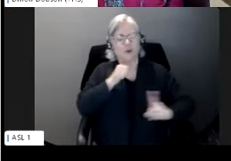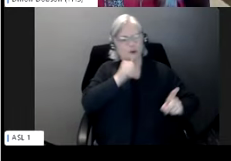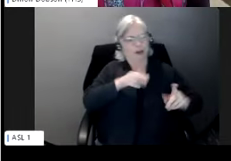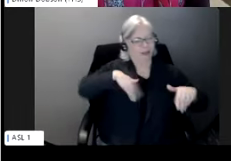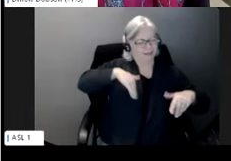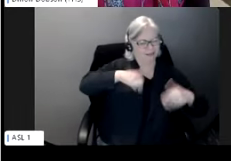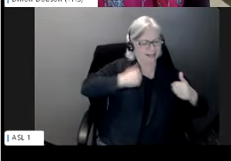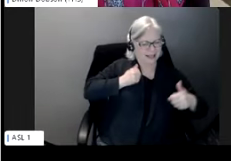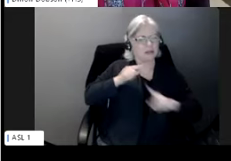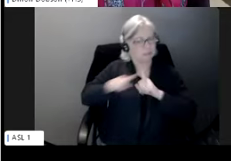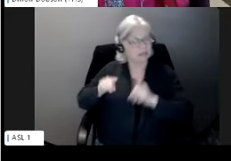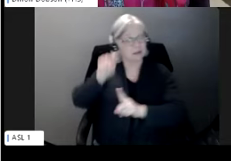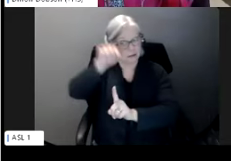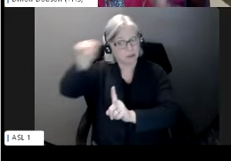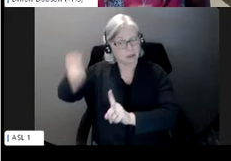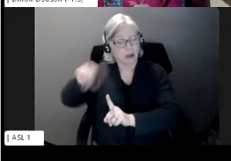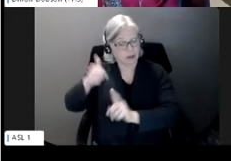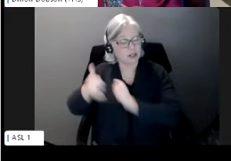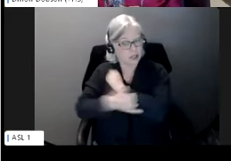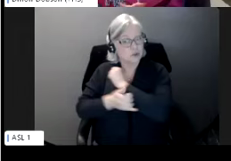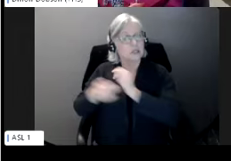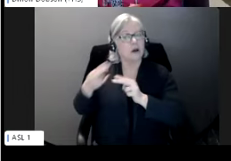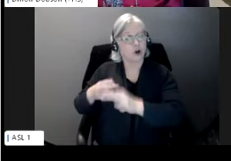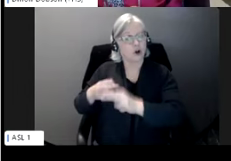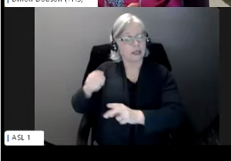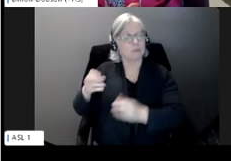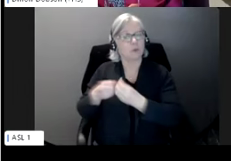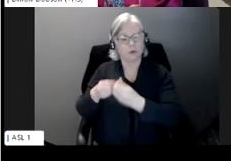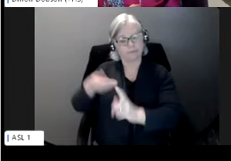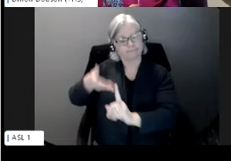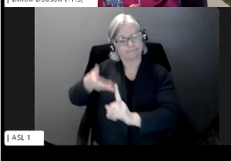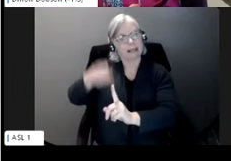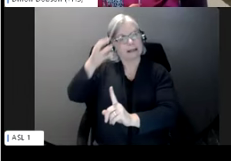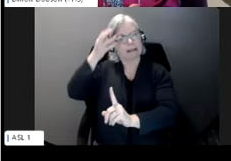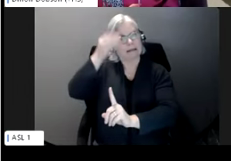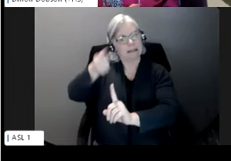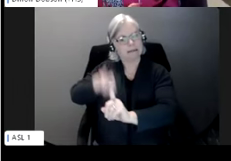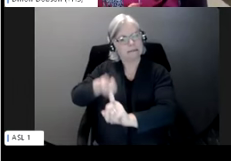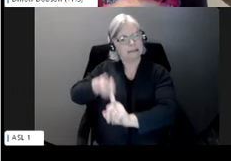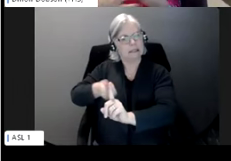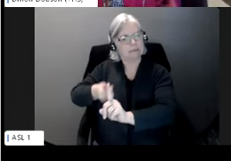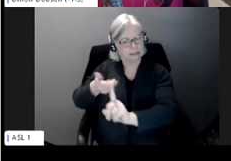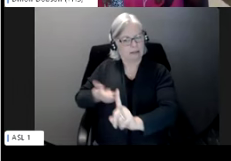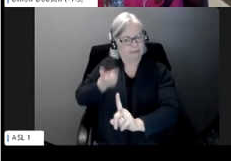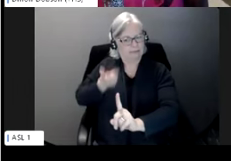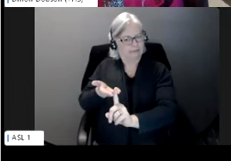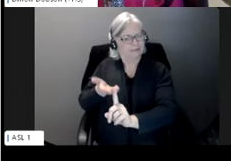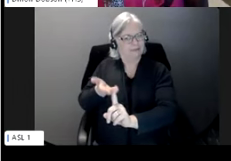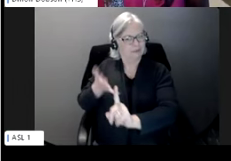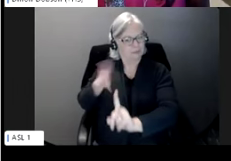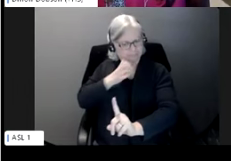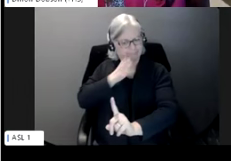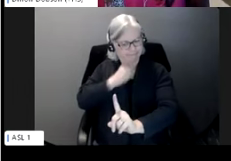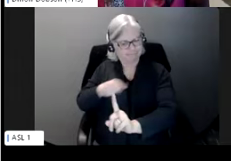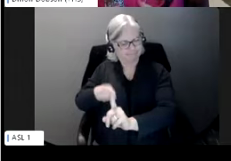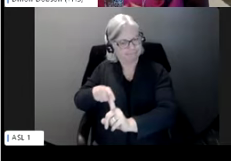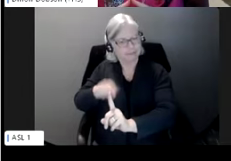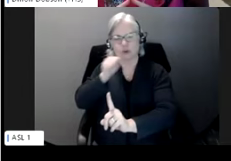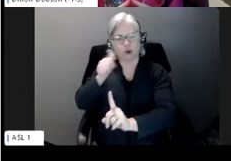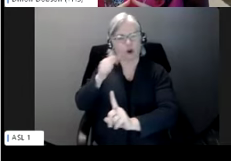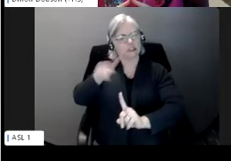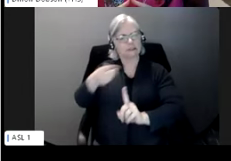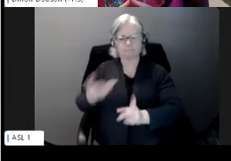other countries are leading. So pets can be these protective factors, right?